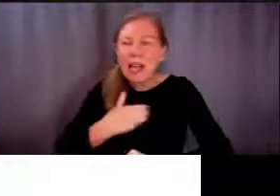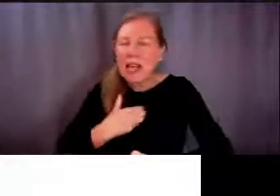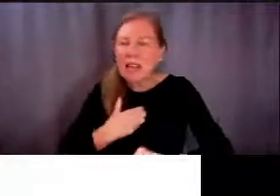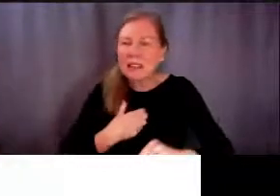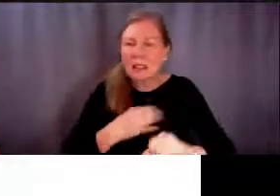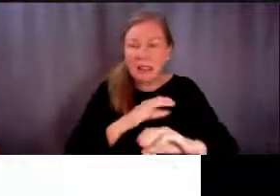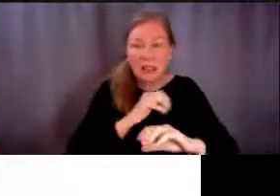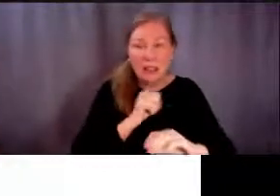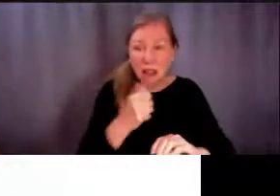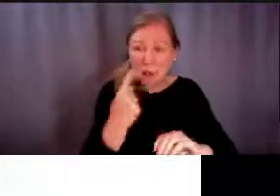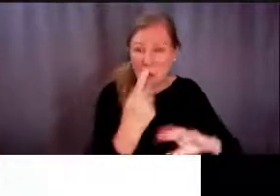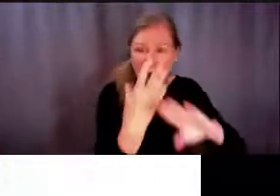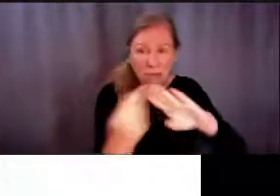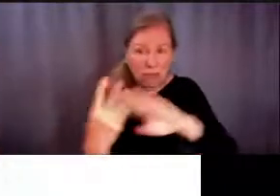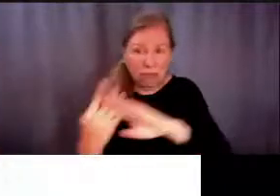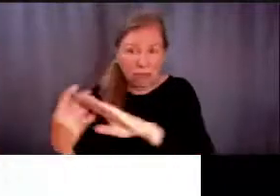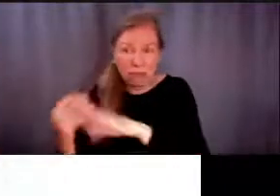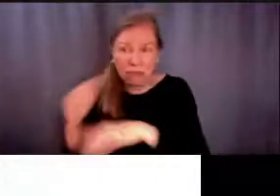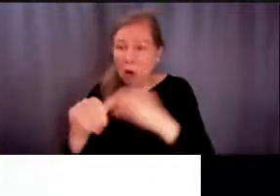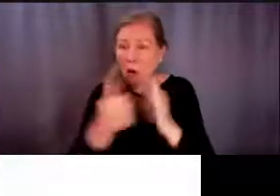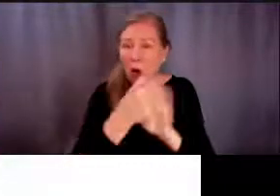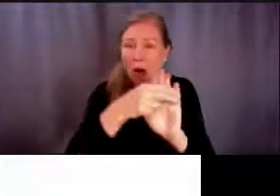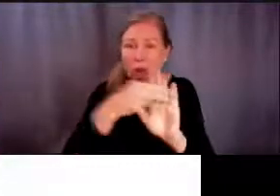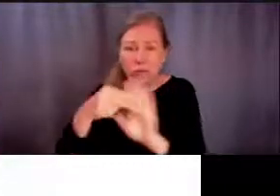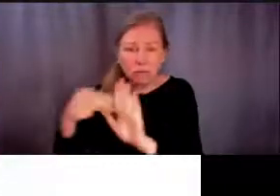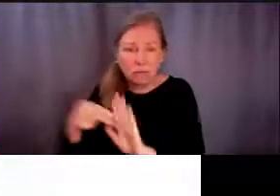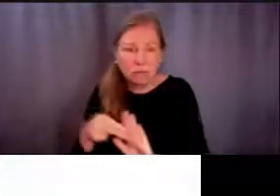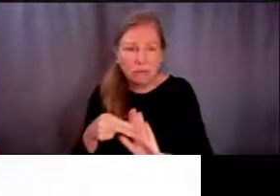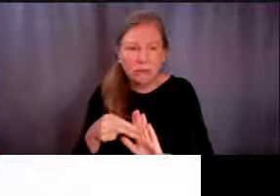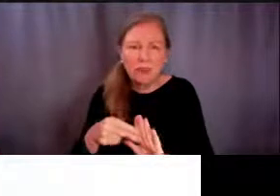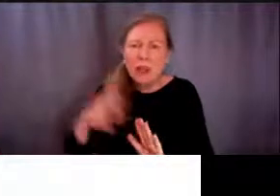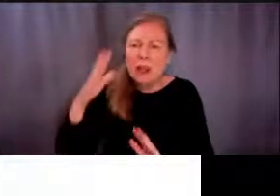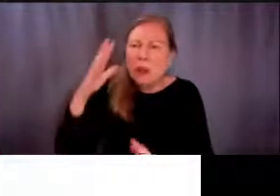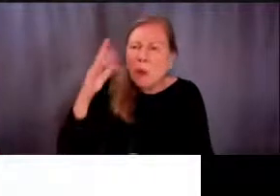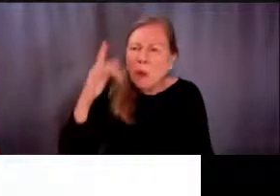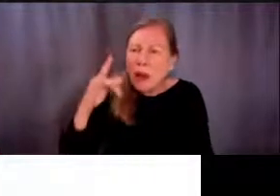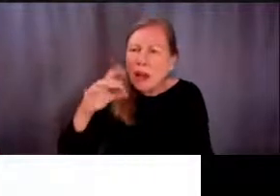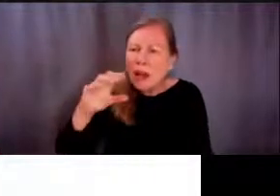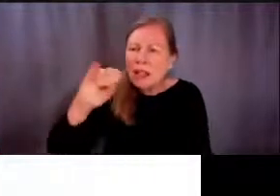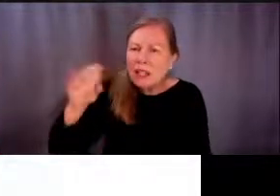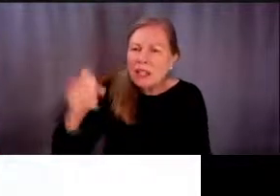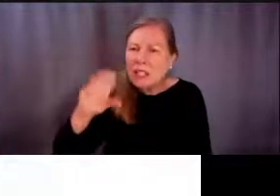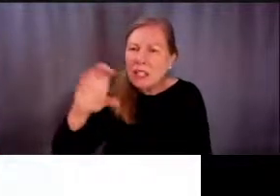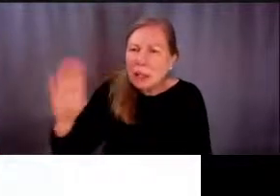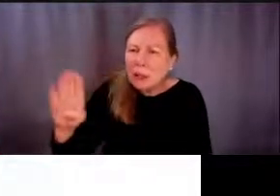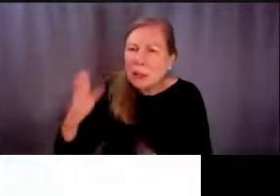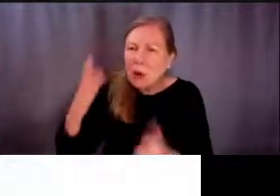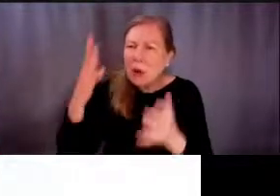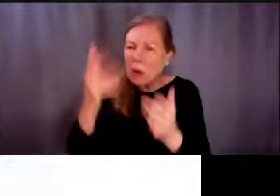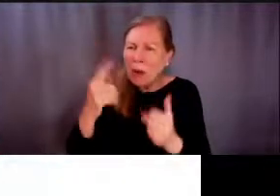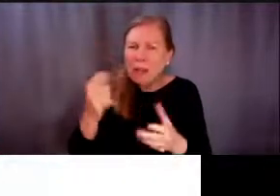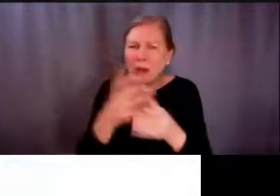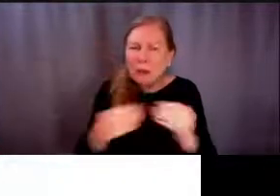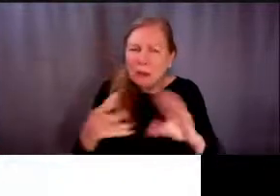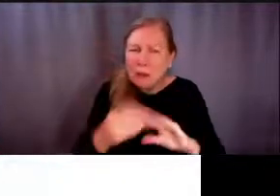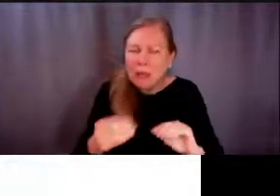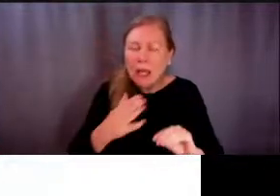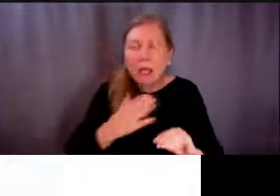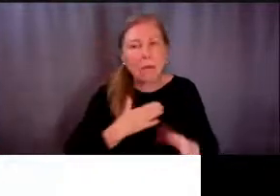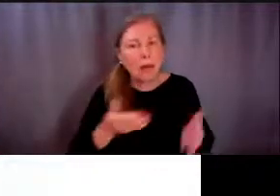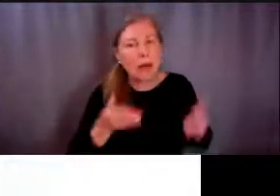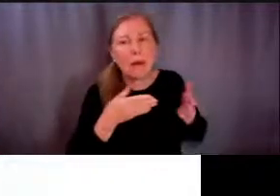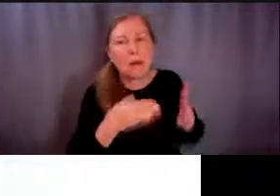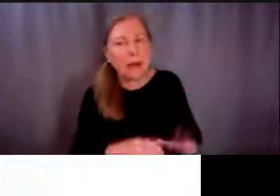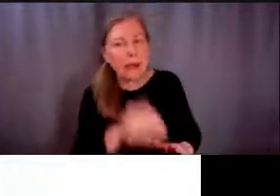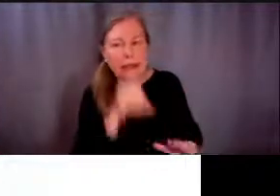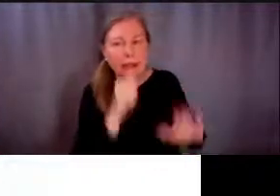missing. Why do you say, O Jacob, and speak, O Israel, my way is hidden from the Lord, and my right